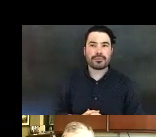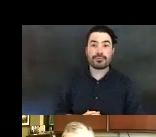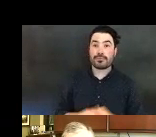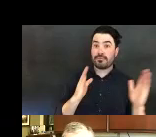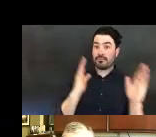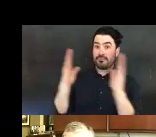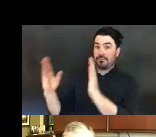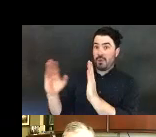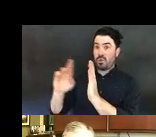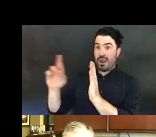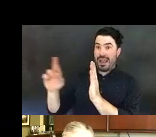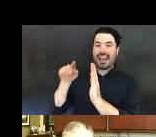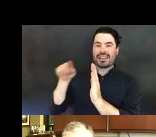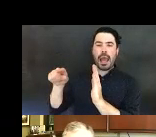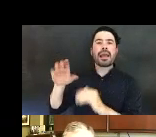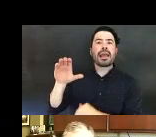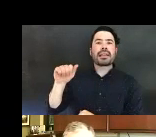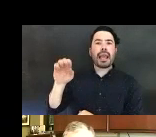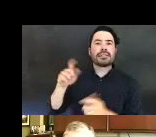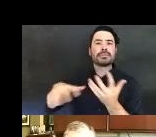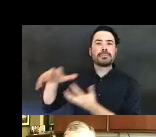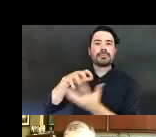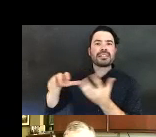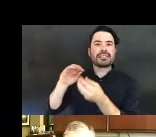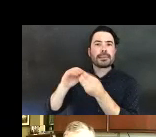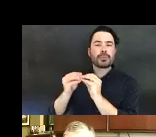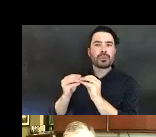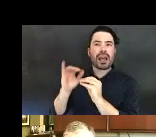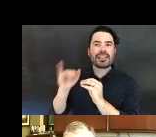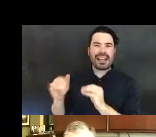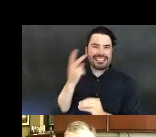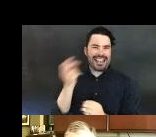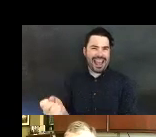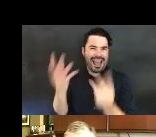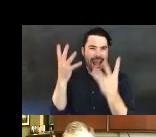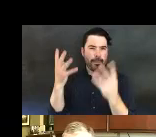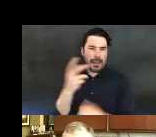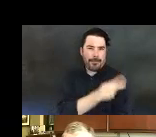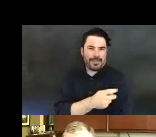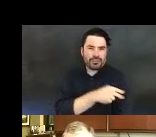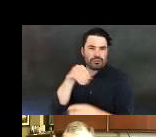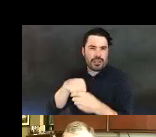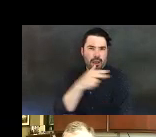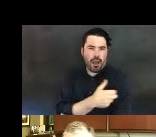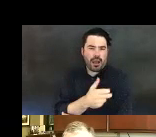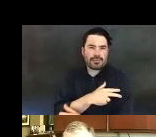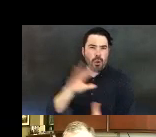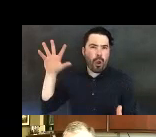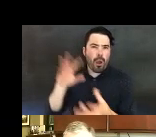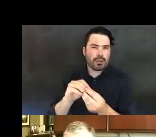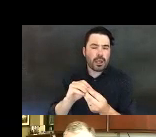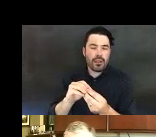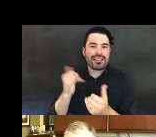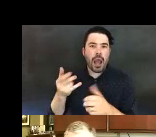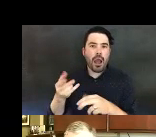mix index, which is a measure of the complexity of patients that are in the hospital, has been rising over time. You can see that goes back